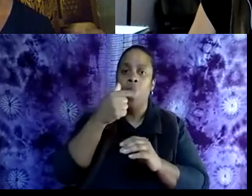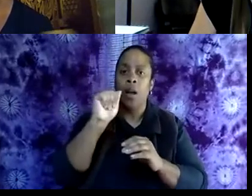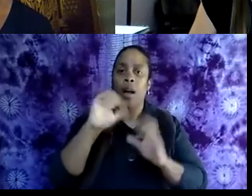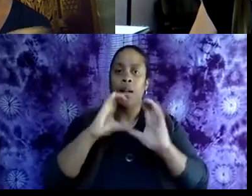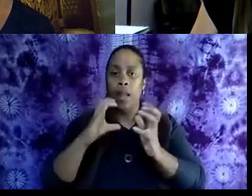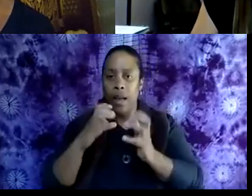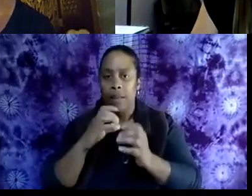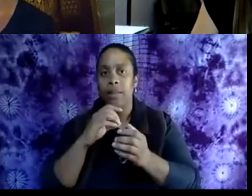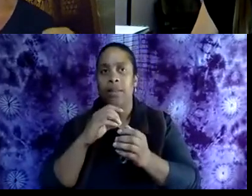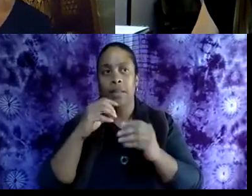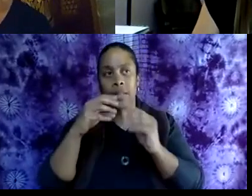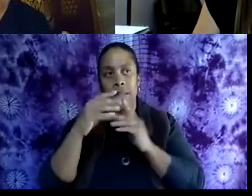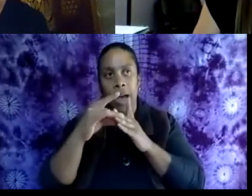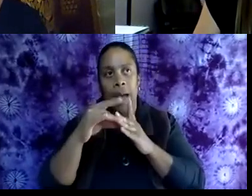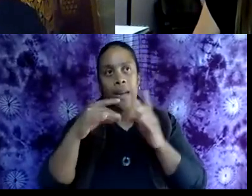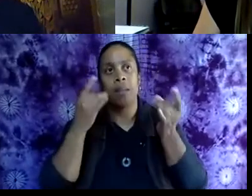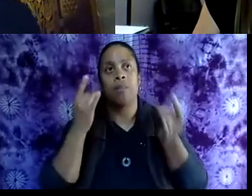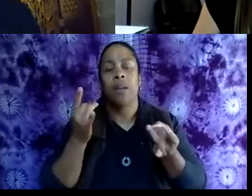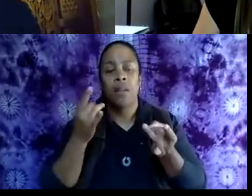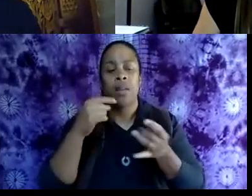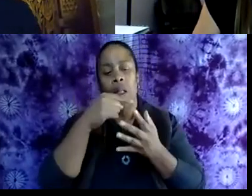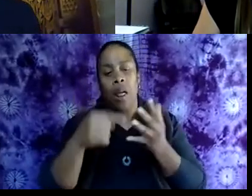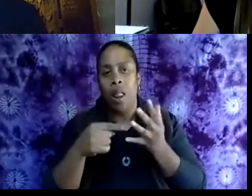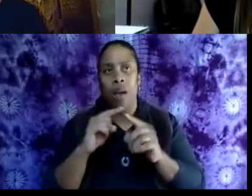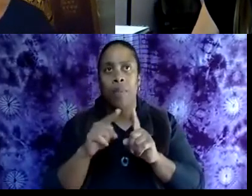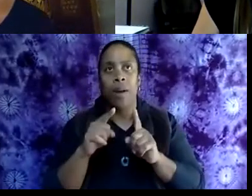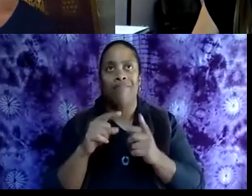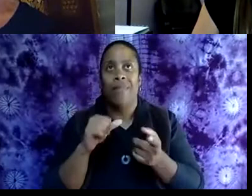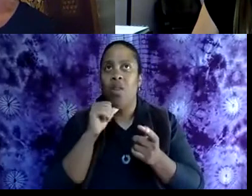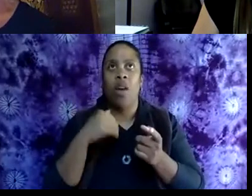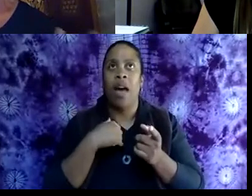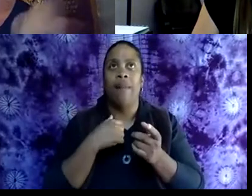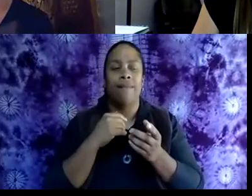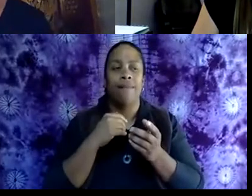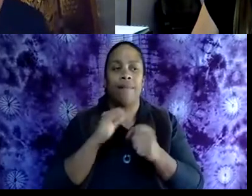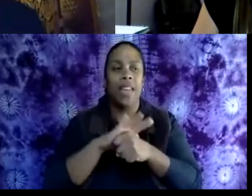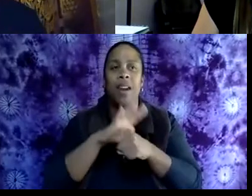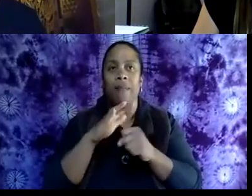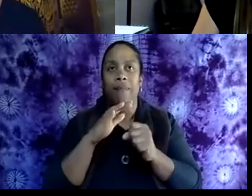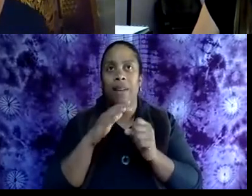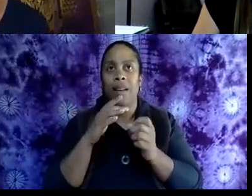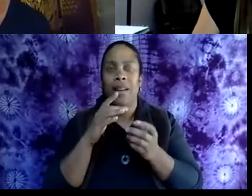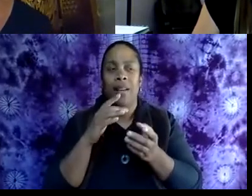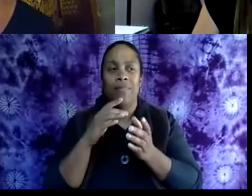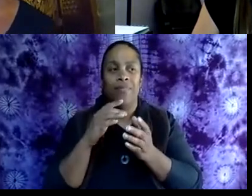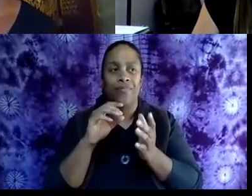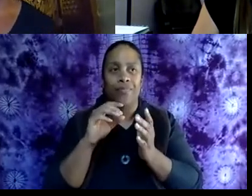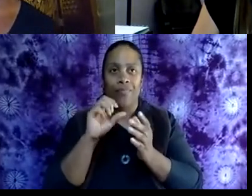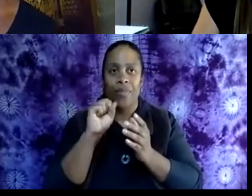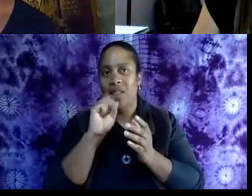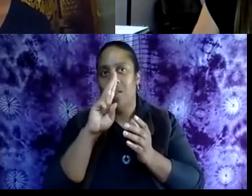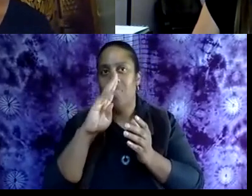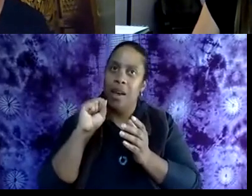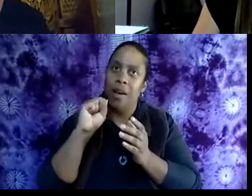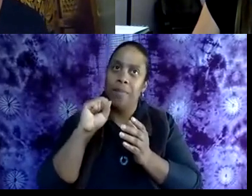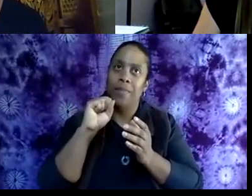have my name because I don't have enough subscribers to have my own name. So if you just go into YouTube and Google